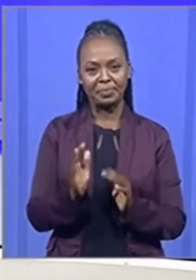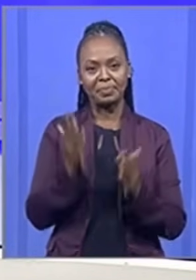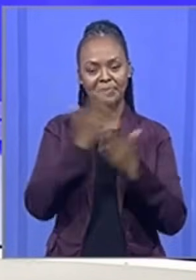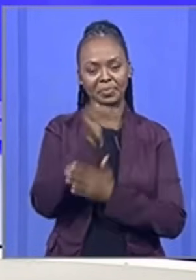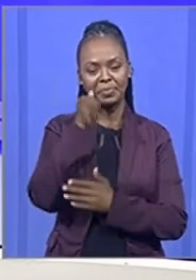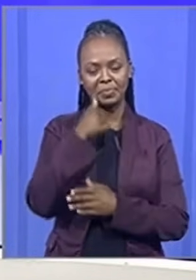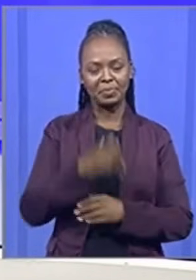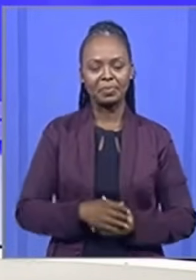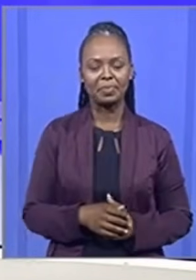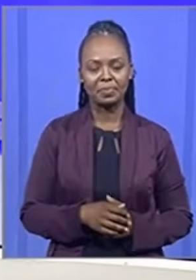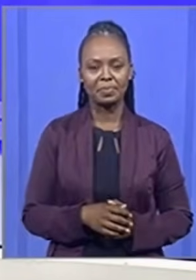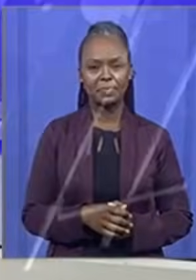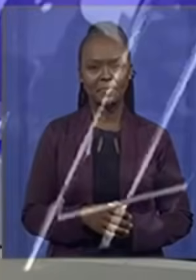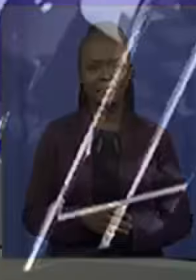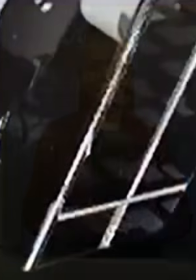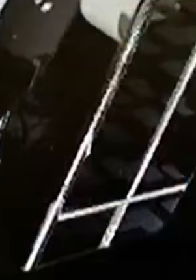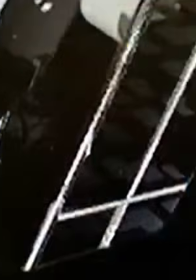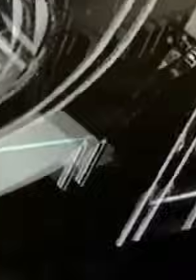hosane.